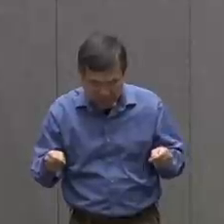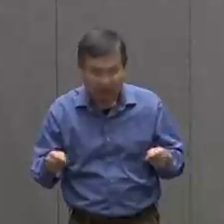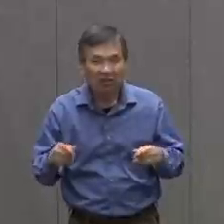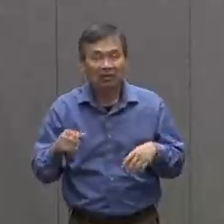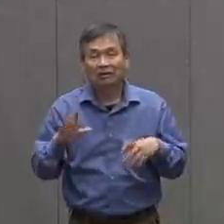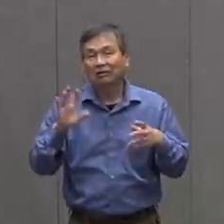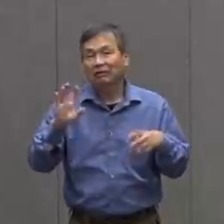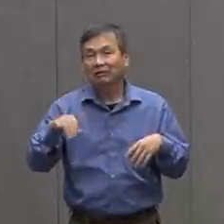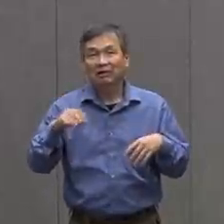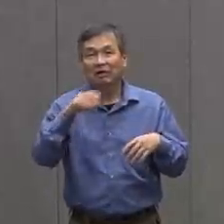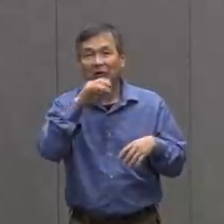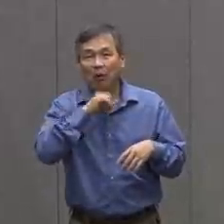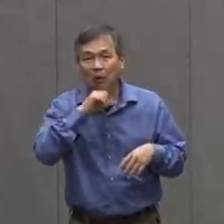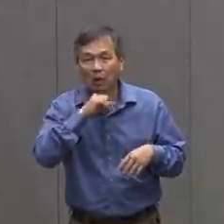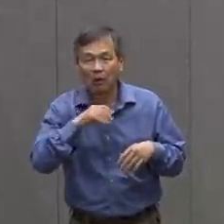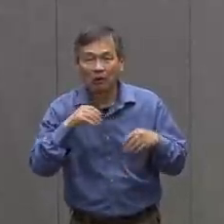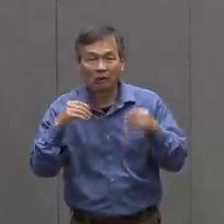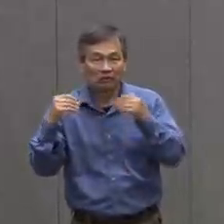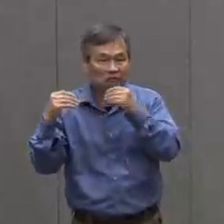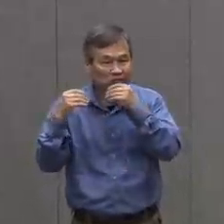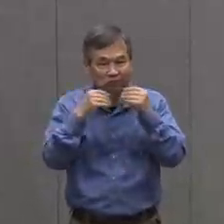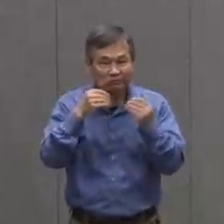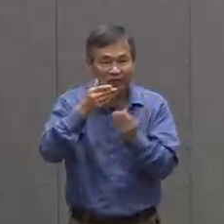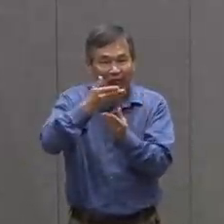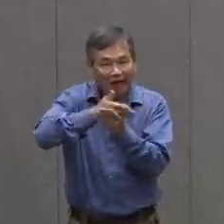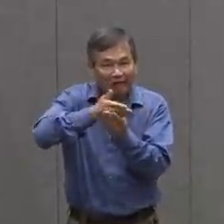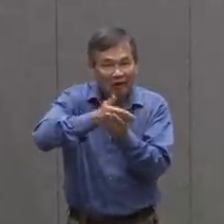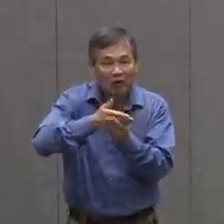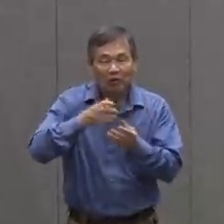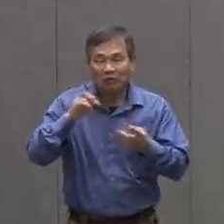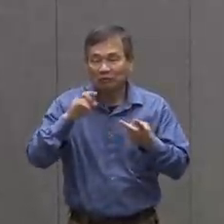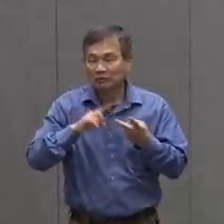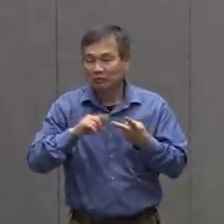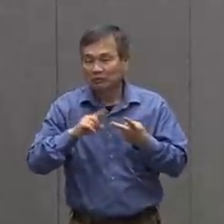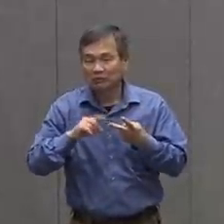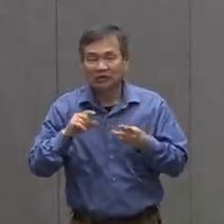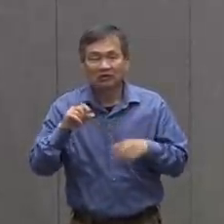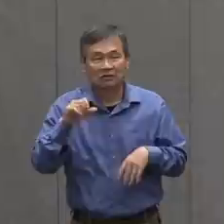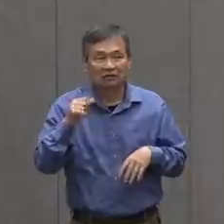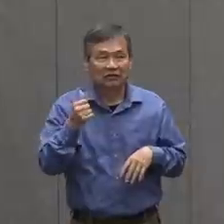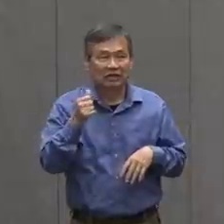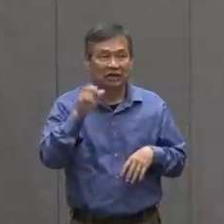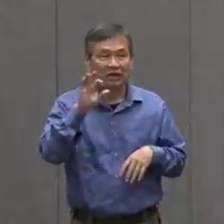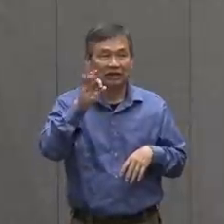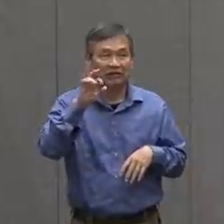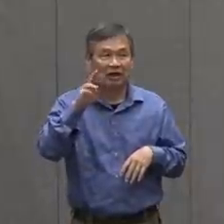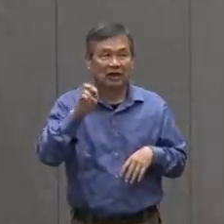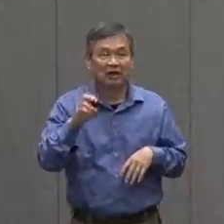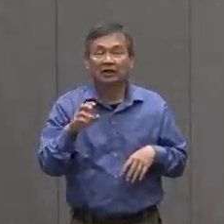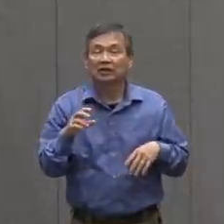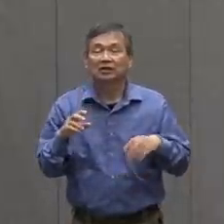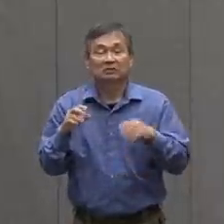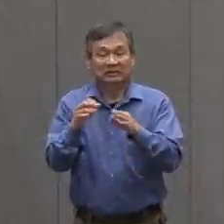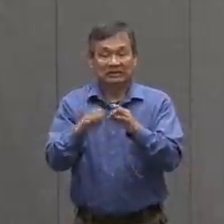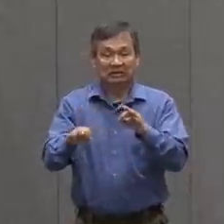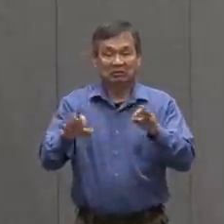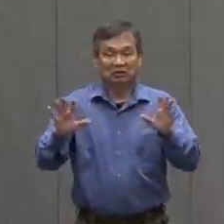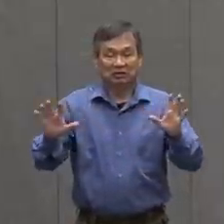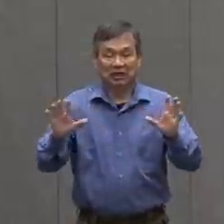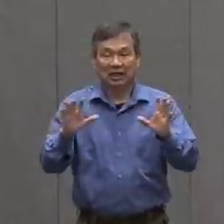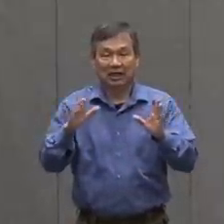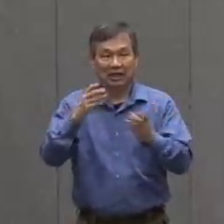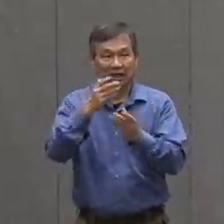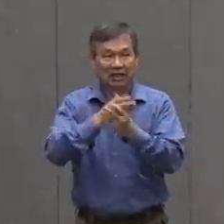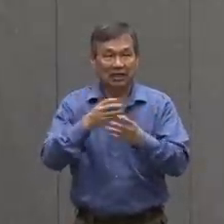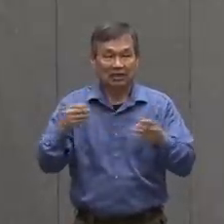envelope like Mrs. B uses for her 10 frames. When Mrs. B makes her 10 frames, she takes a simple envelope and